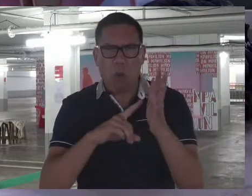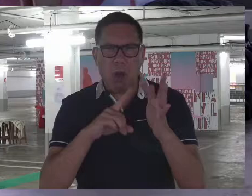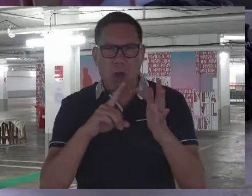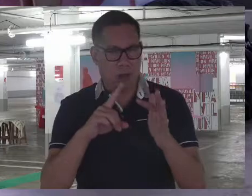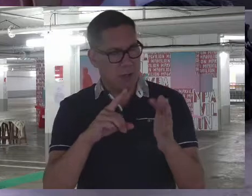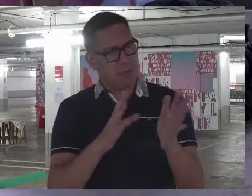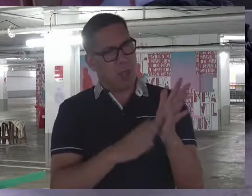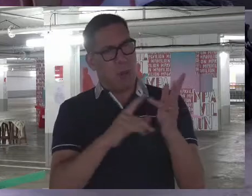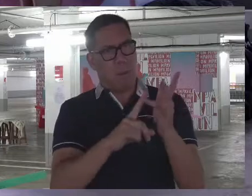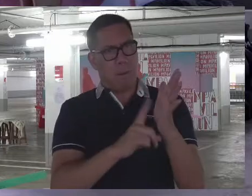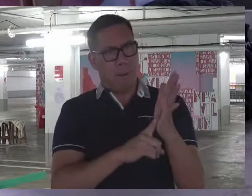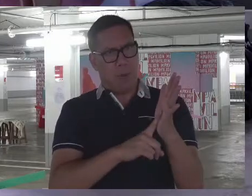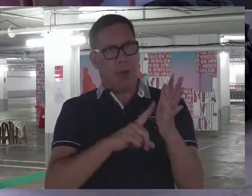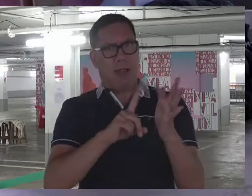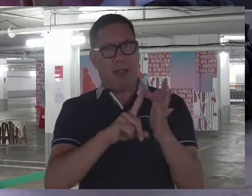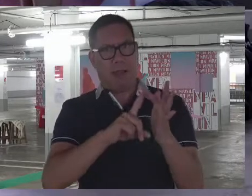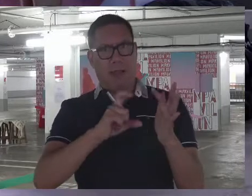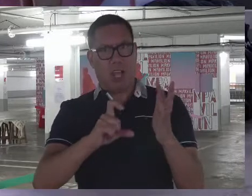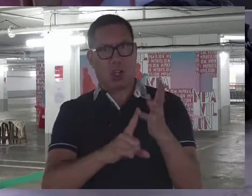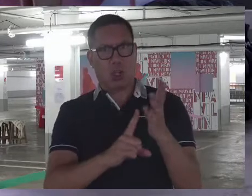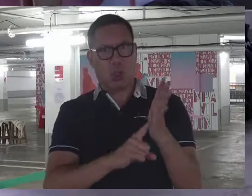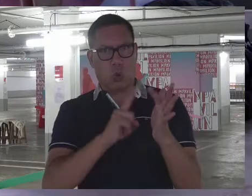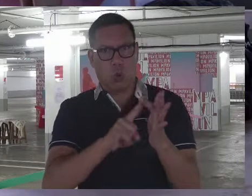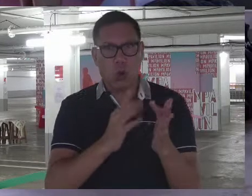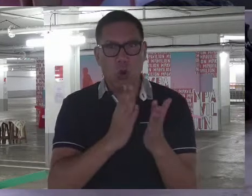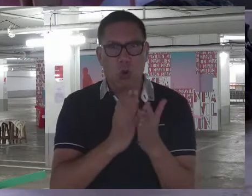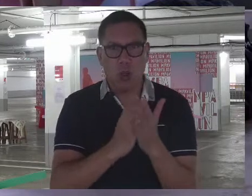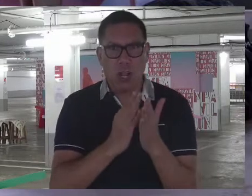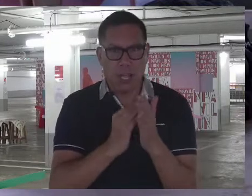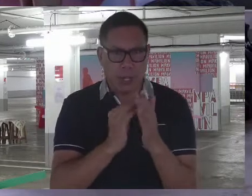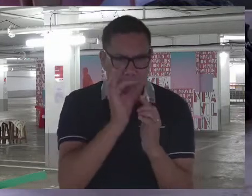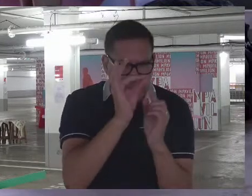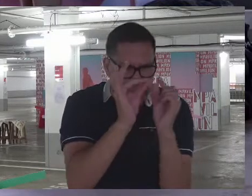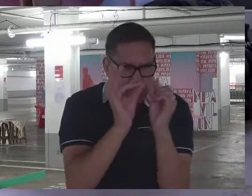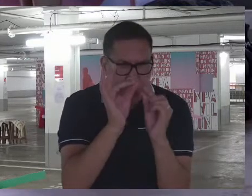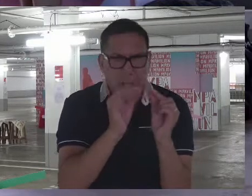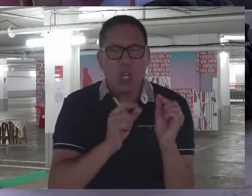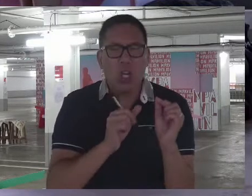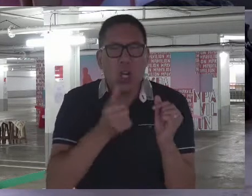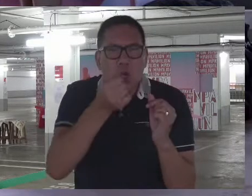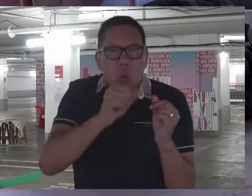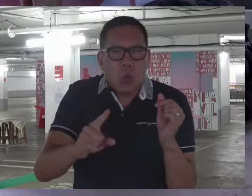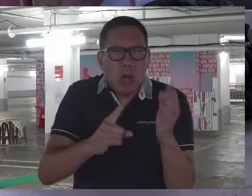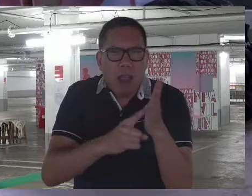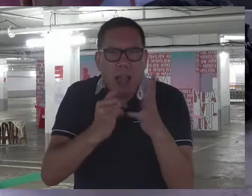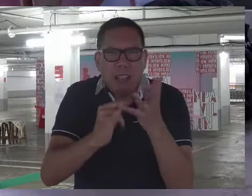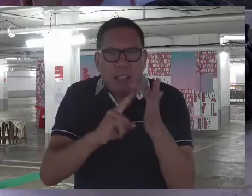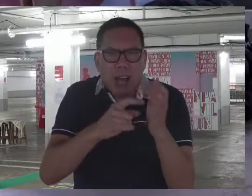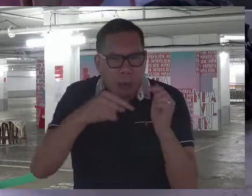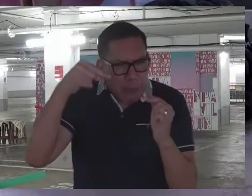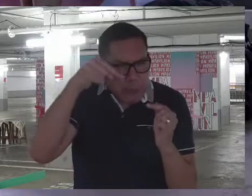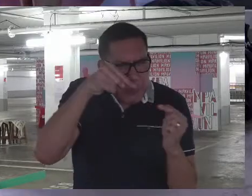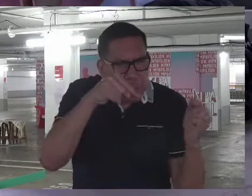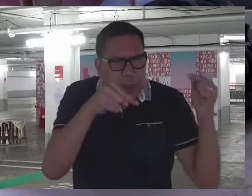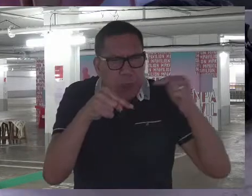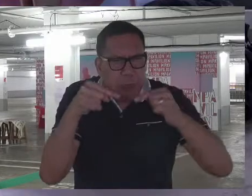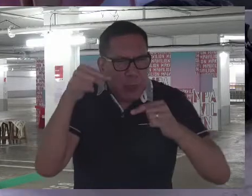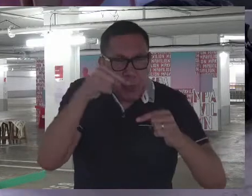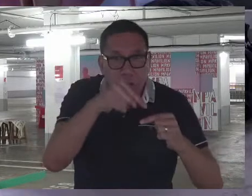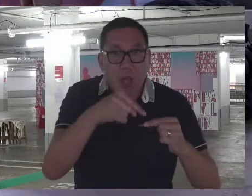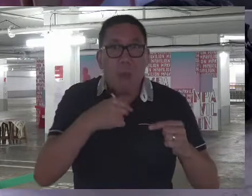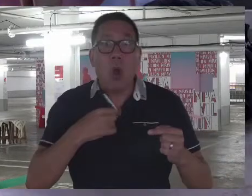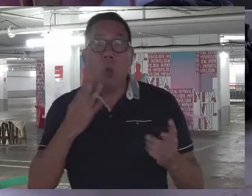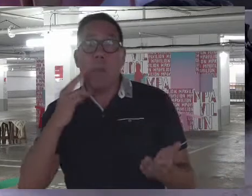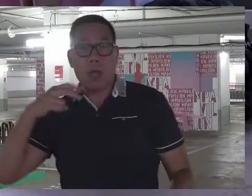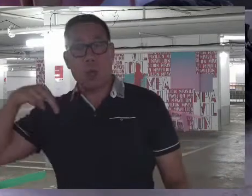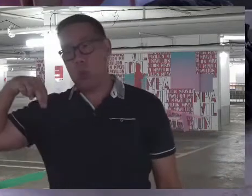looks at phosphorescence and light using lasers and dichroics. And walking into this space was